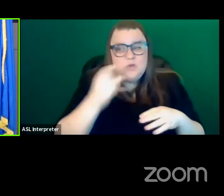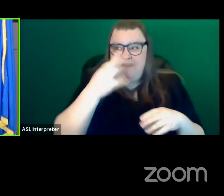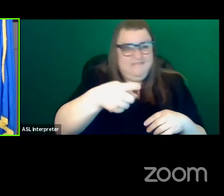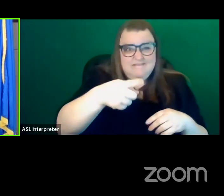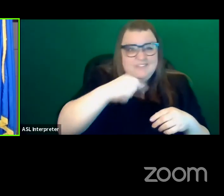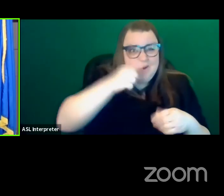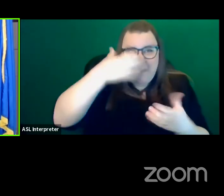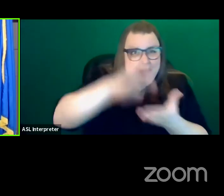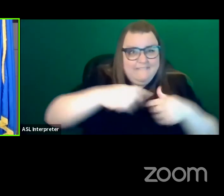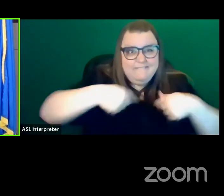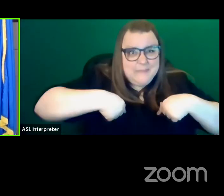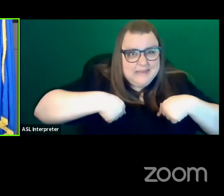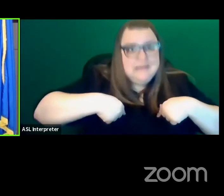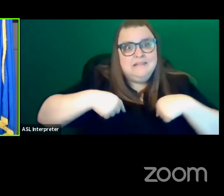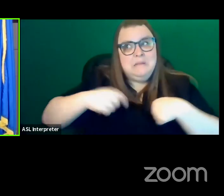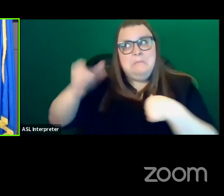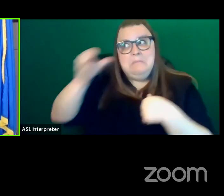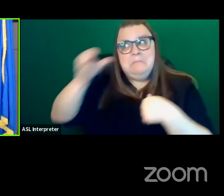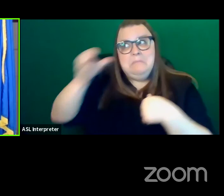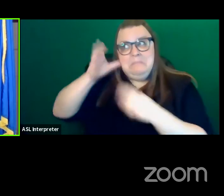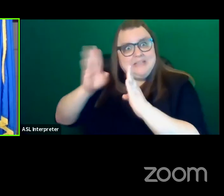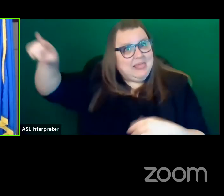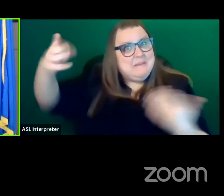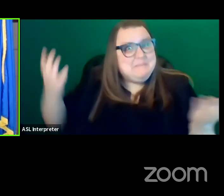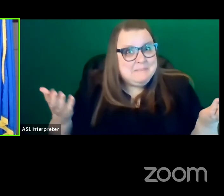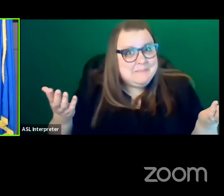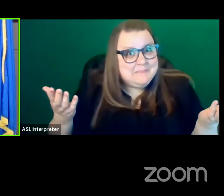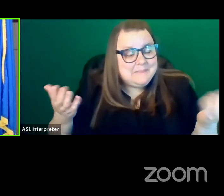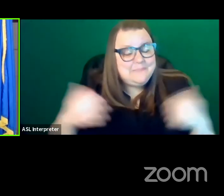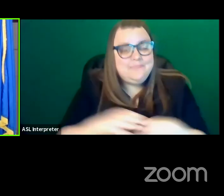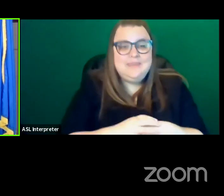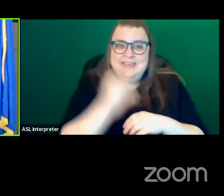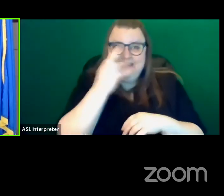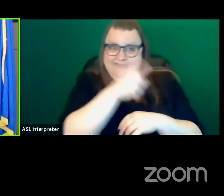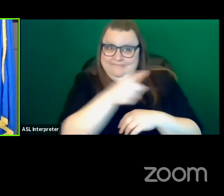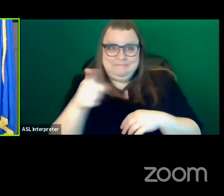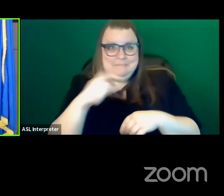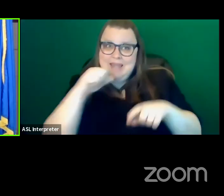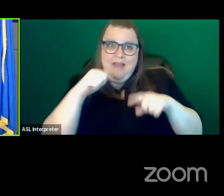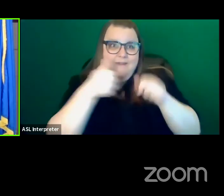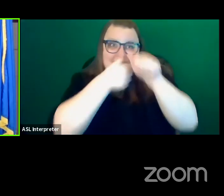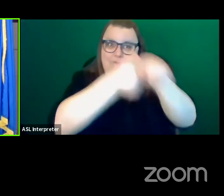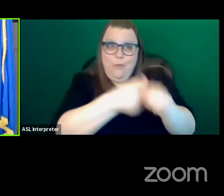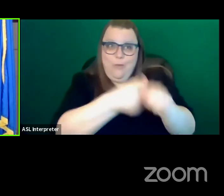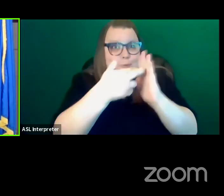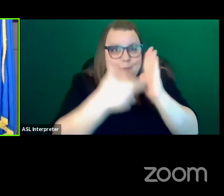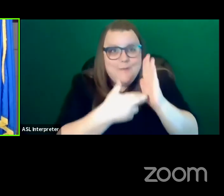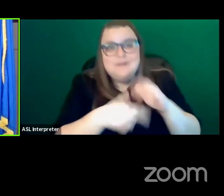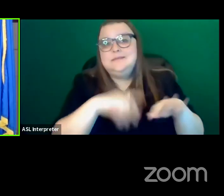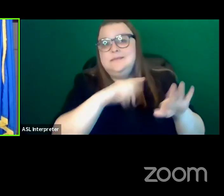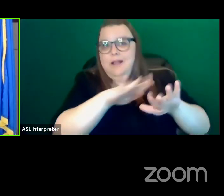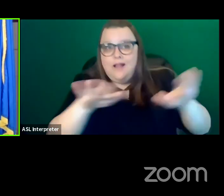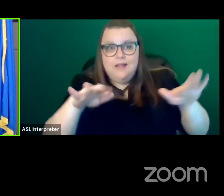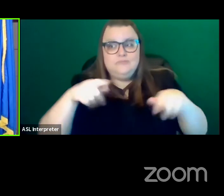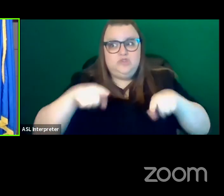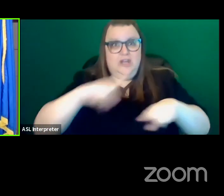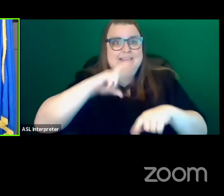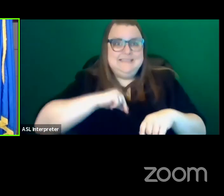them. If best practices were not followed over the Thanksgiving holiday, these numbers will no doubt